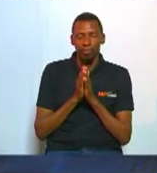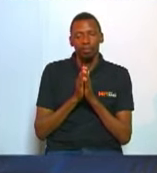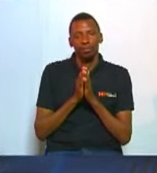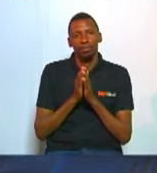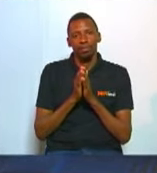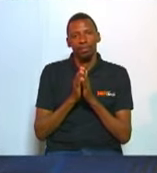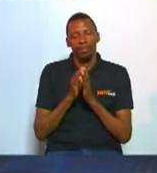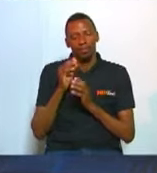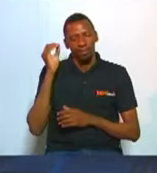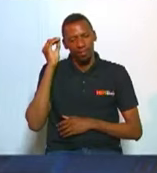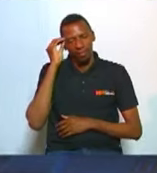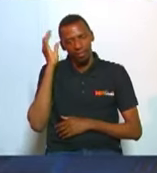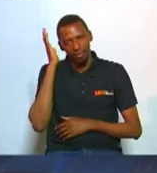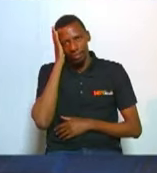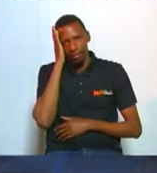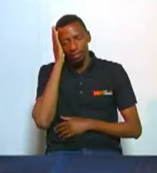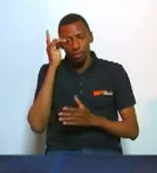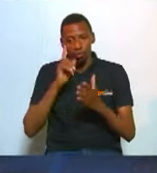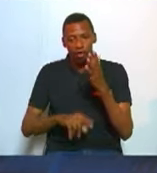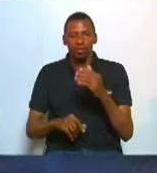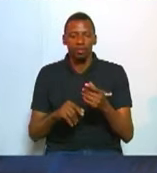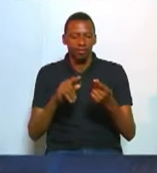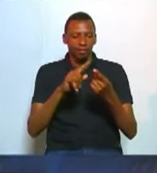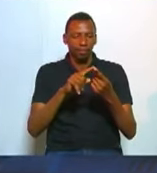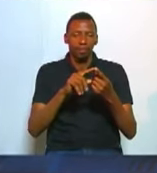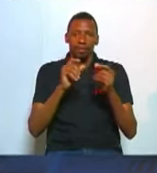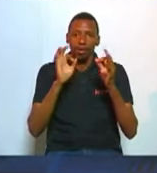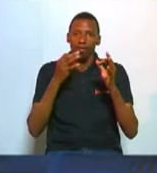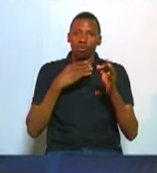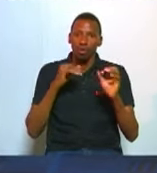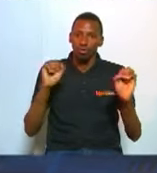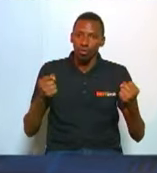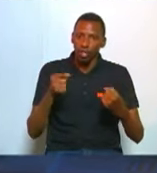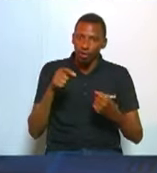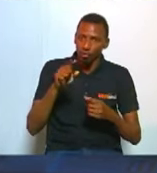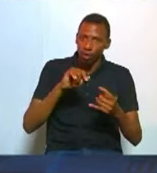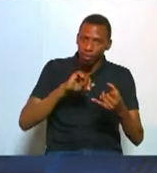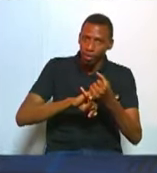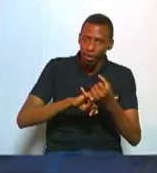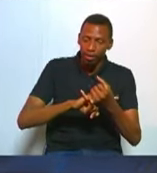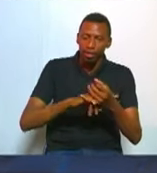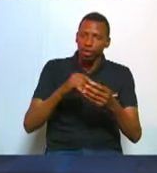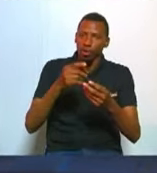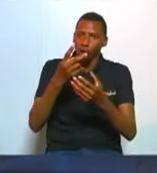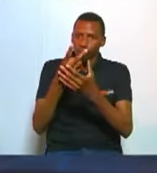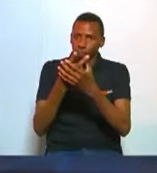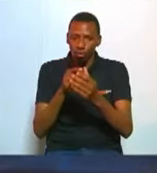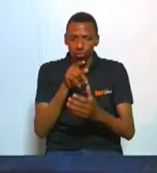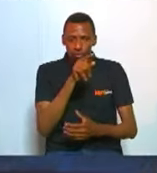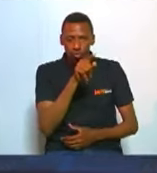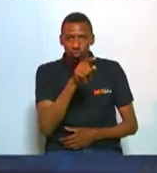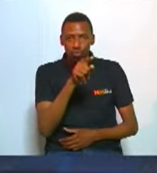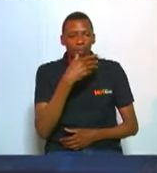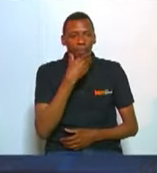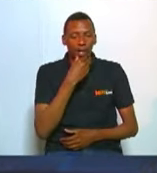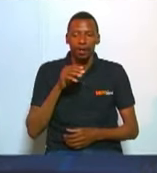things. If you want to save your marriage, two of you must be committed.